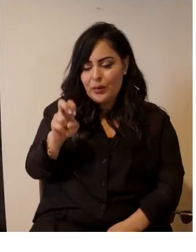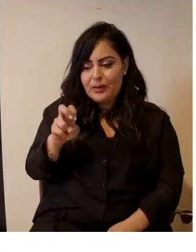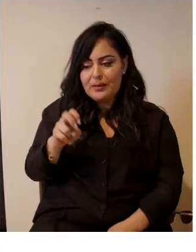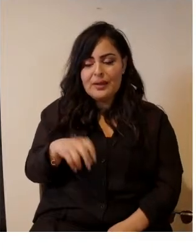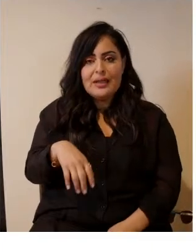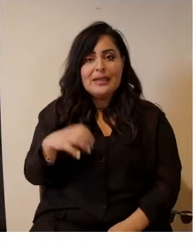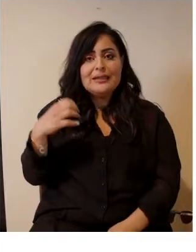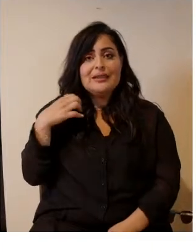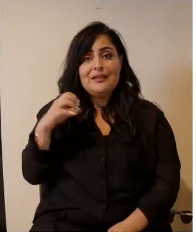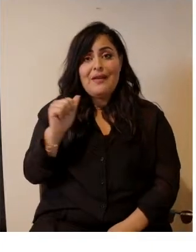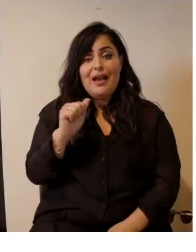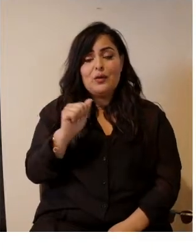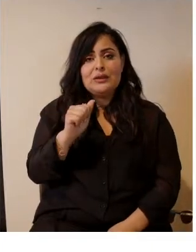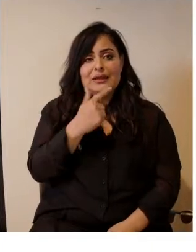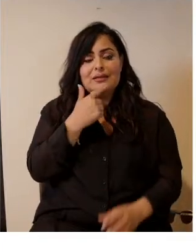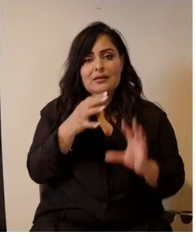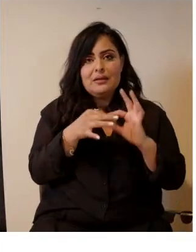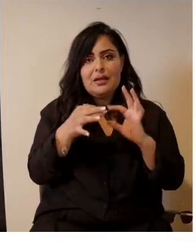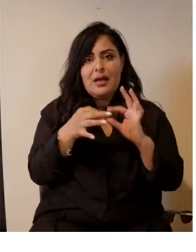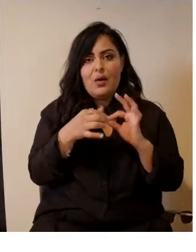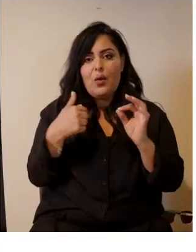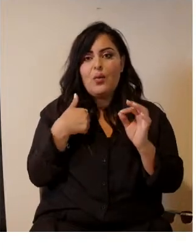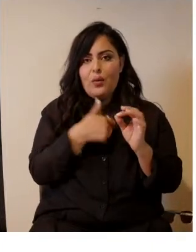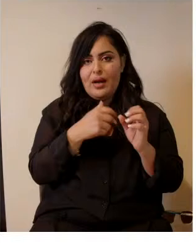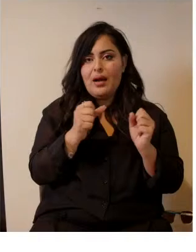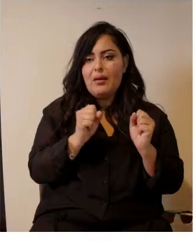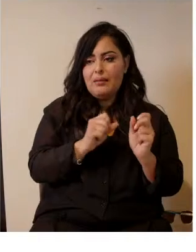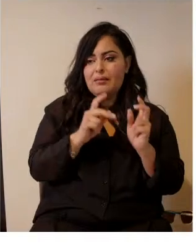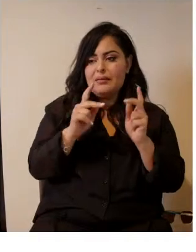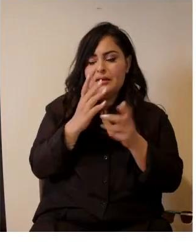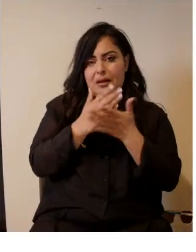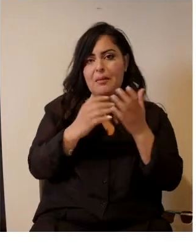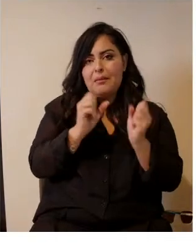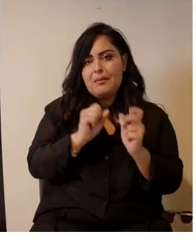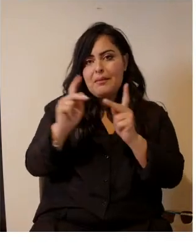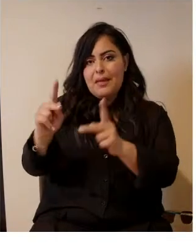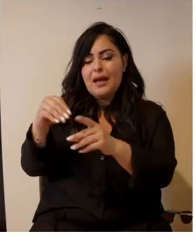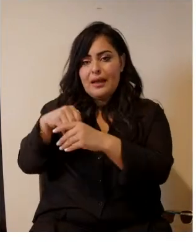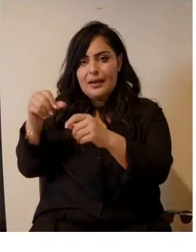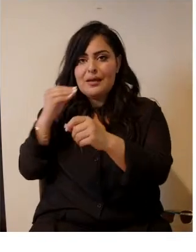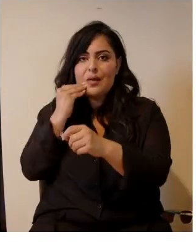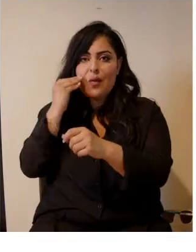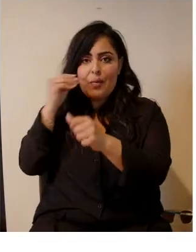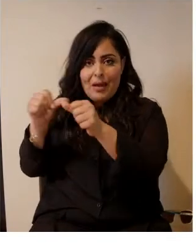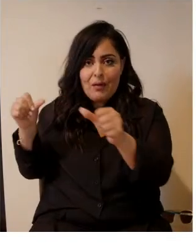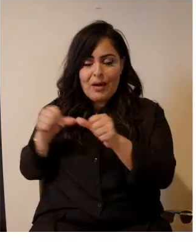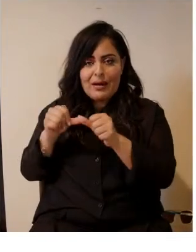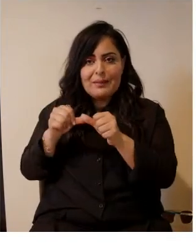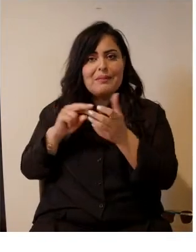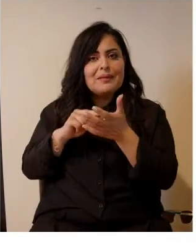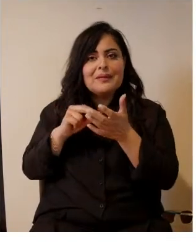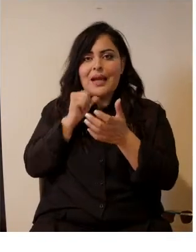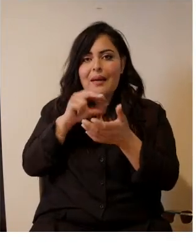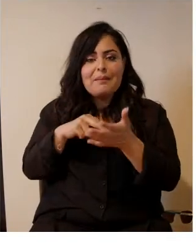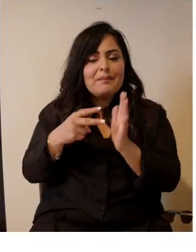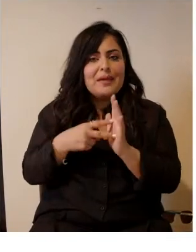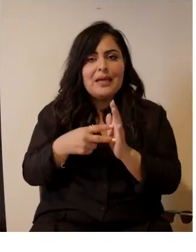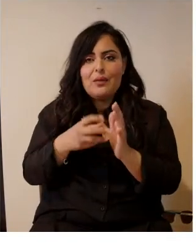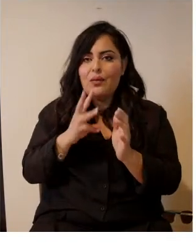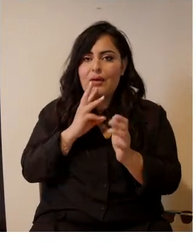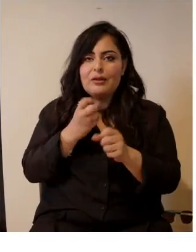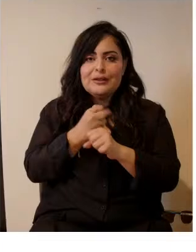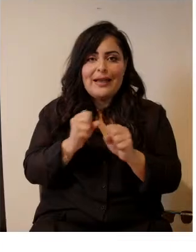Augustine stated, we are repopulating our areas in Pasadena. That does not mean the water is safe to drink. So we would remind